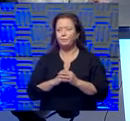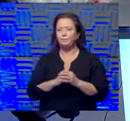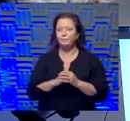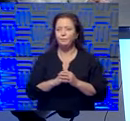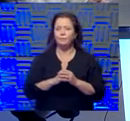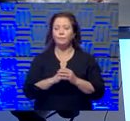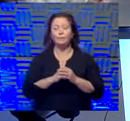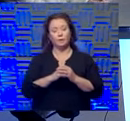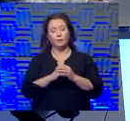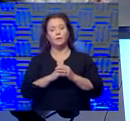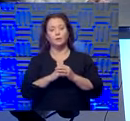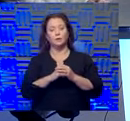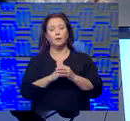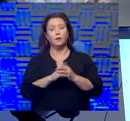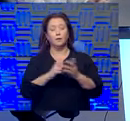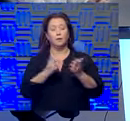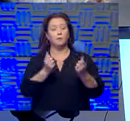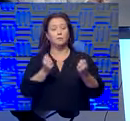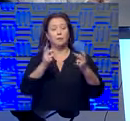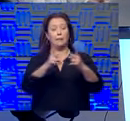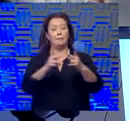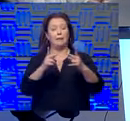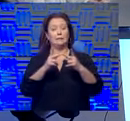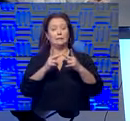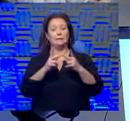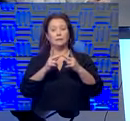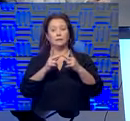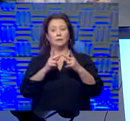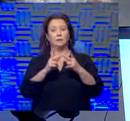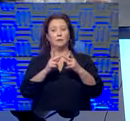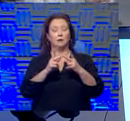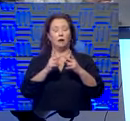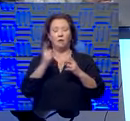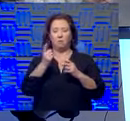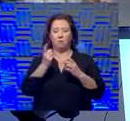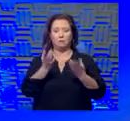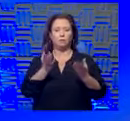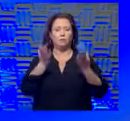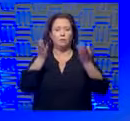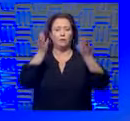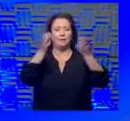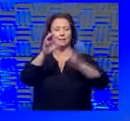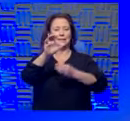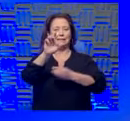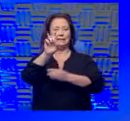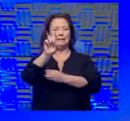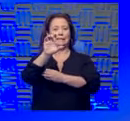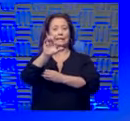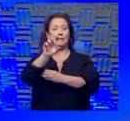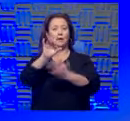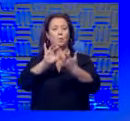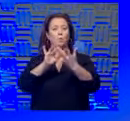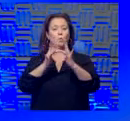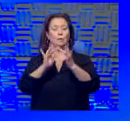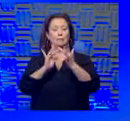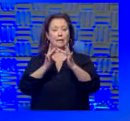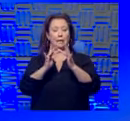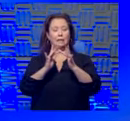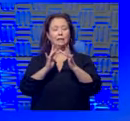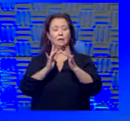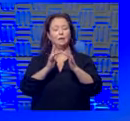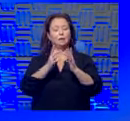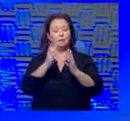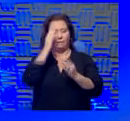Well, I think there are many sources. I would always go to the CDC website. They may